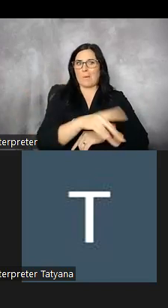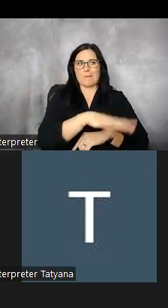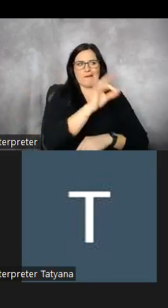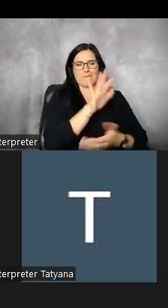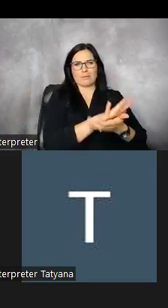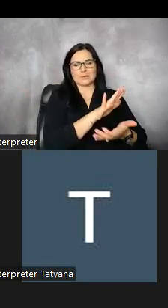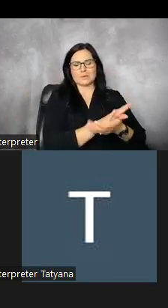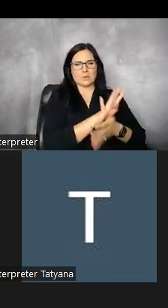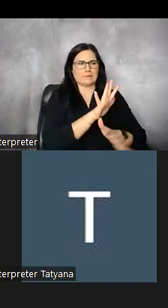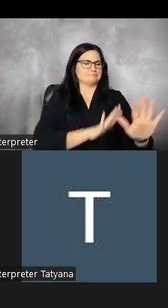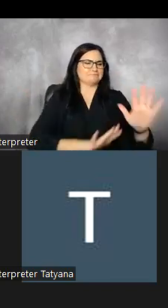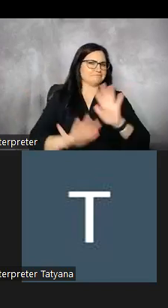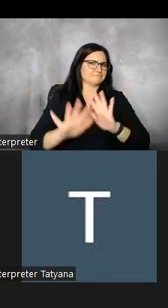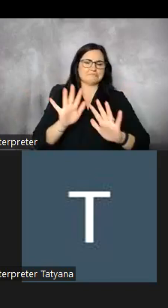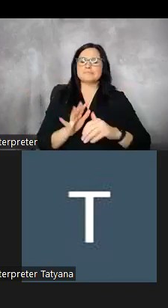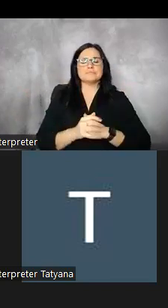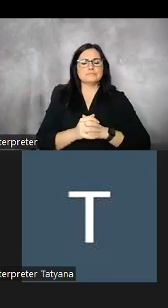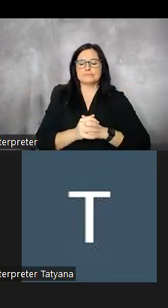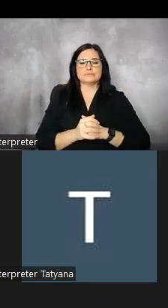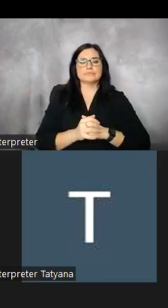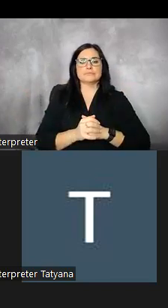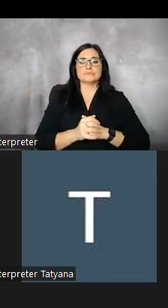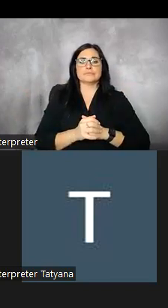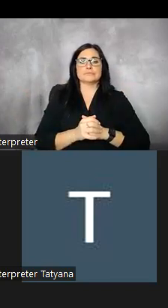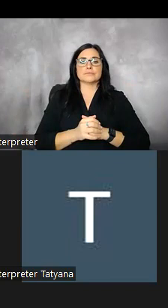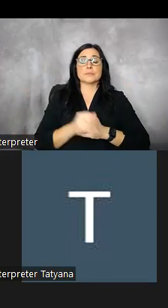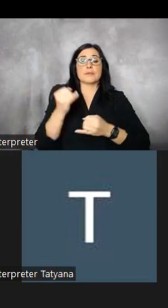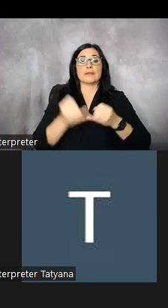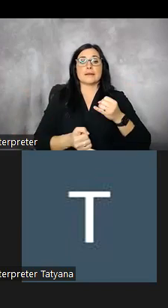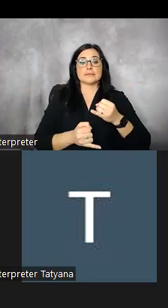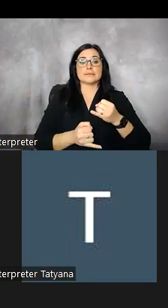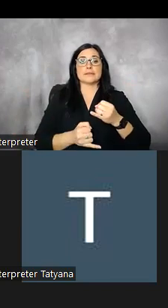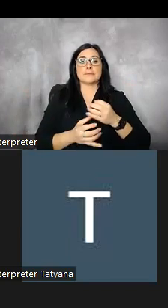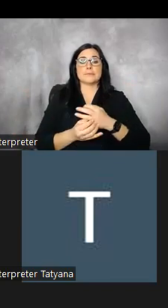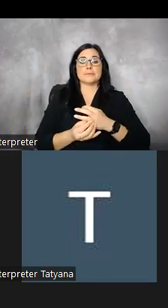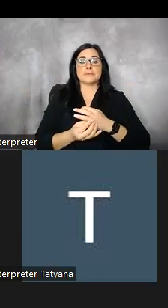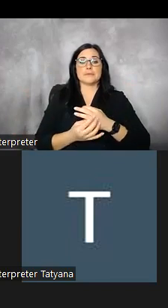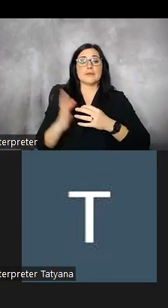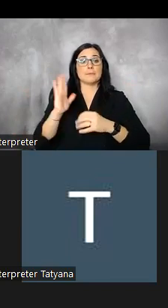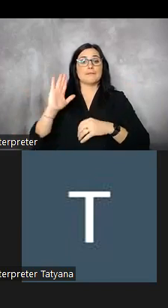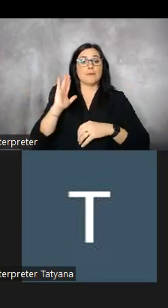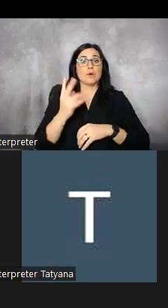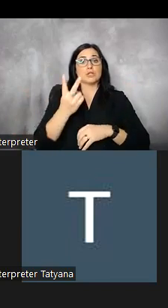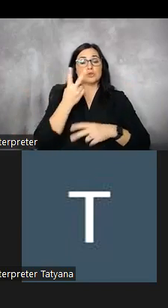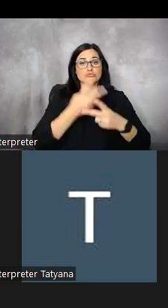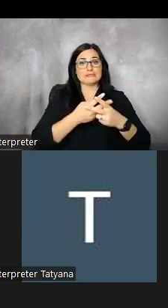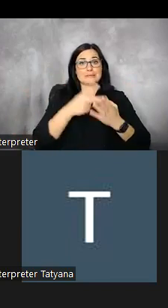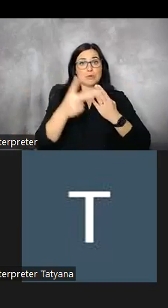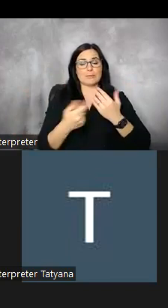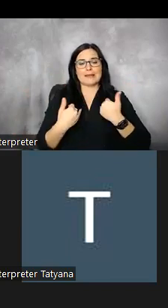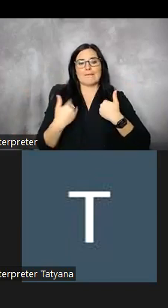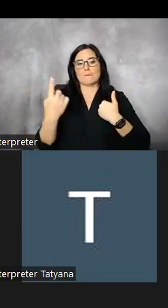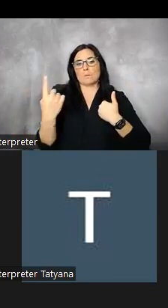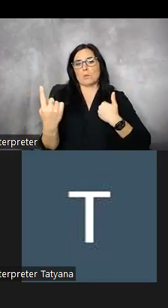adding logistics to getting things to those students. And then the last part, we used to have 2 prison programs. We only have 1 now.